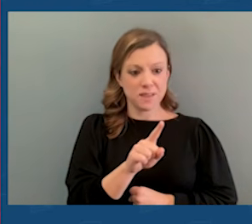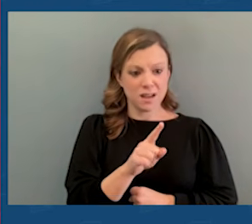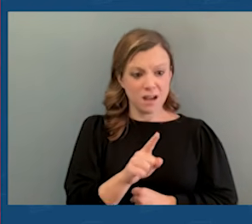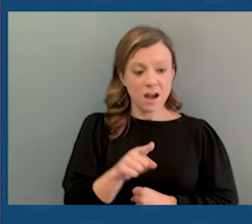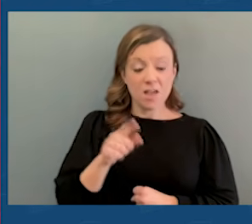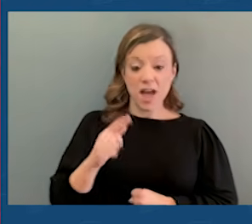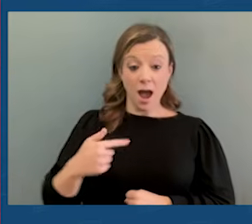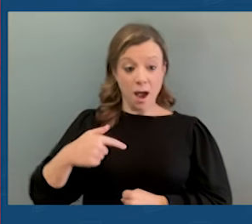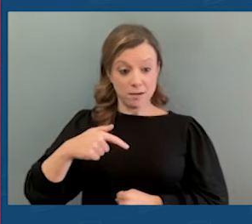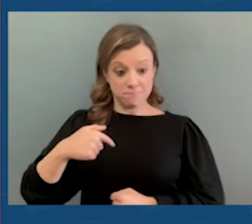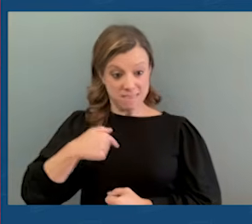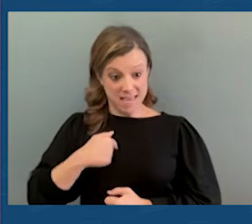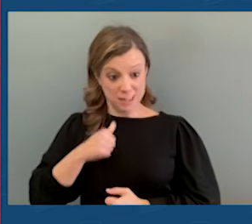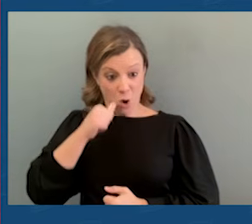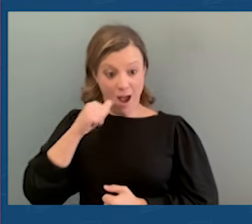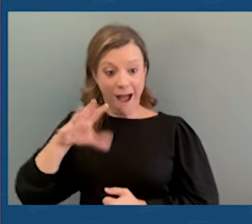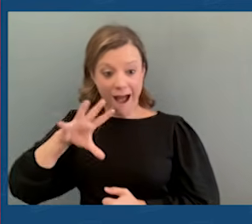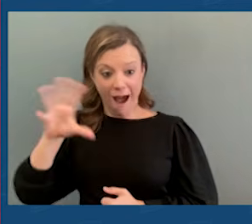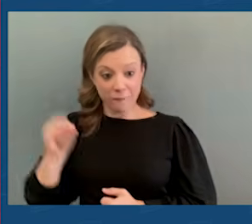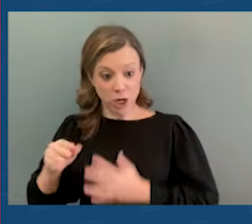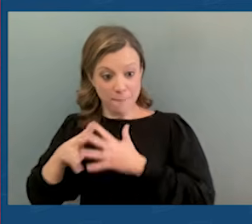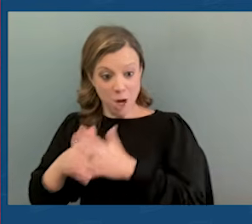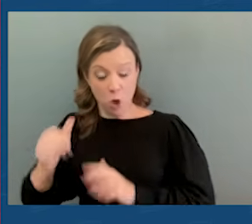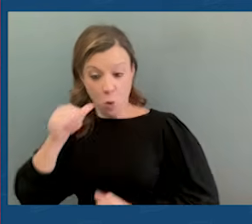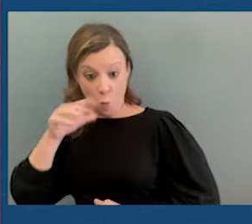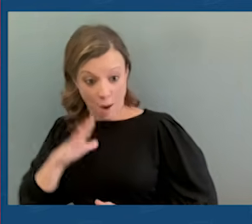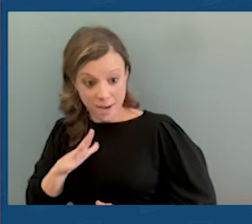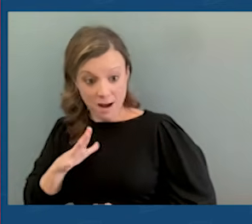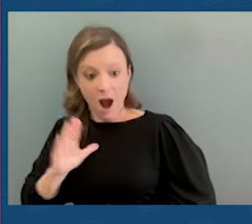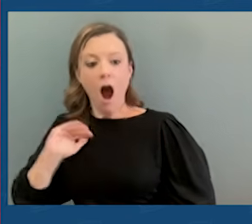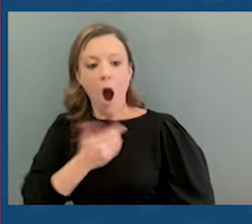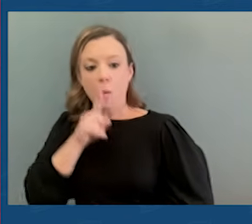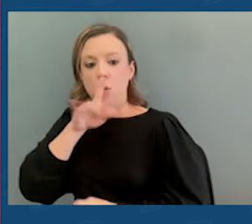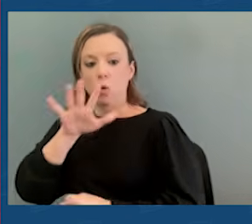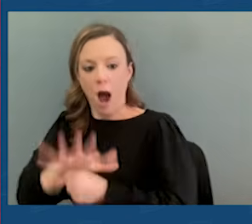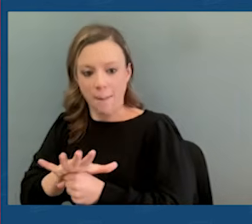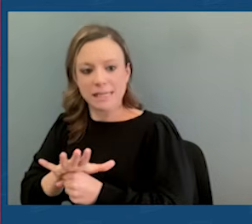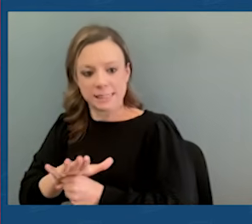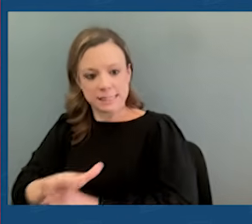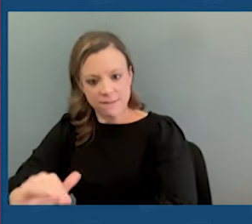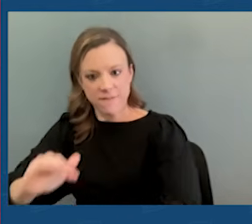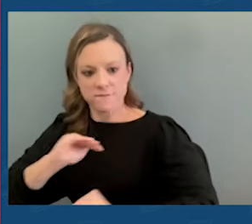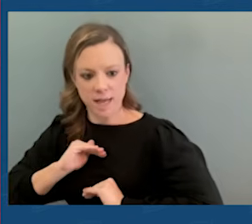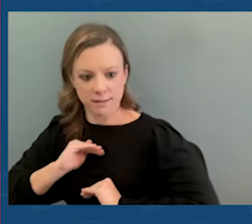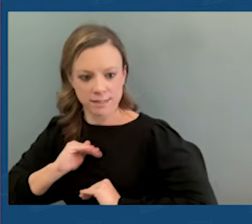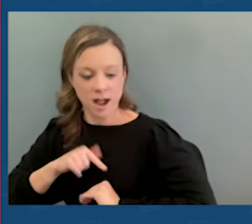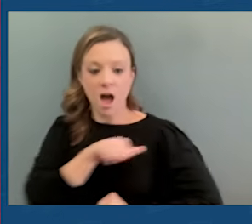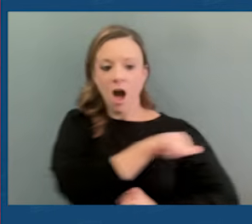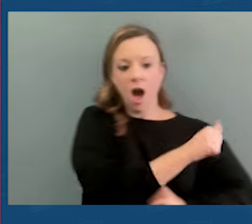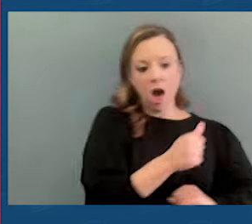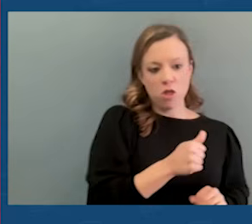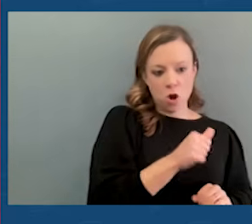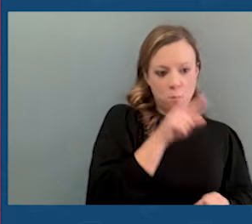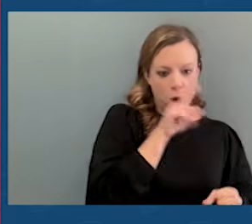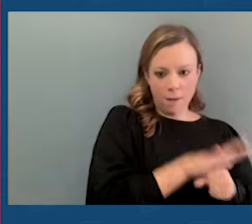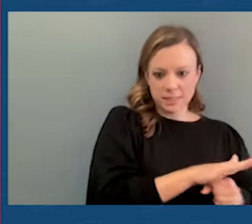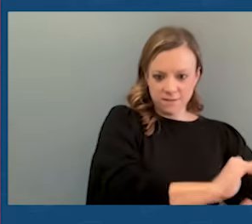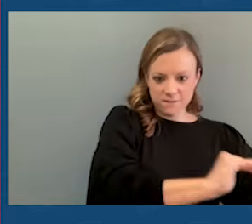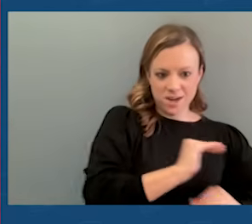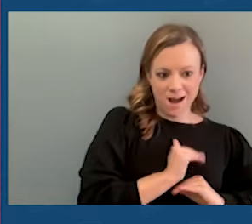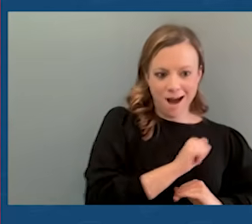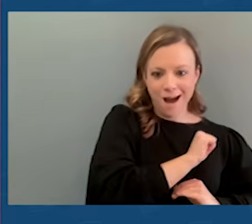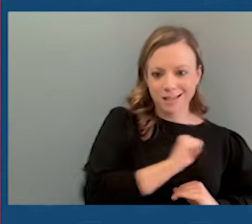positions are actually fulfilled. I want to introduce my friend, my colleague, Assembly